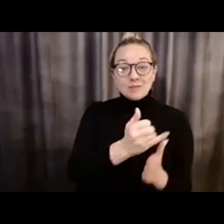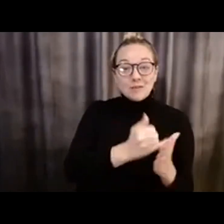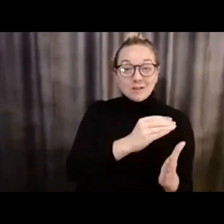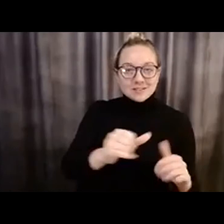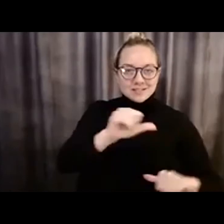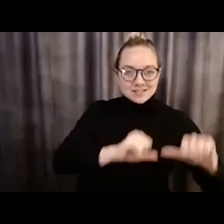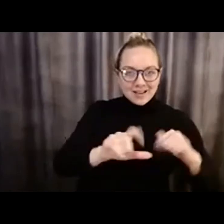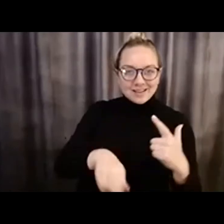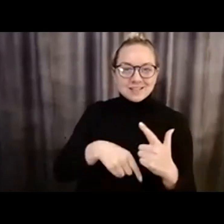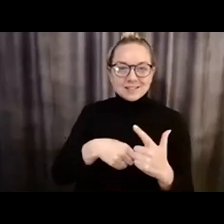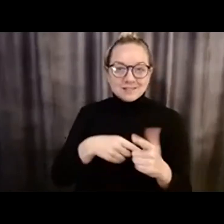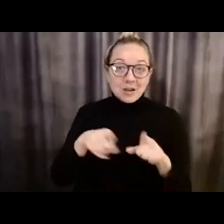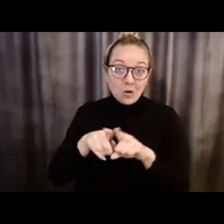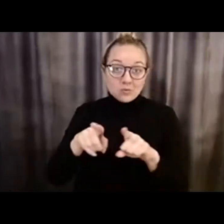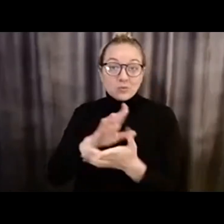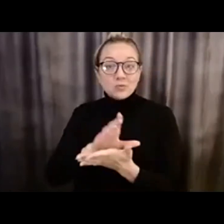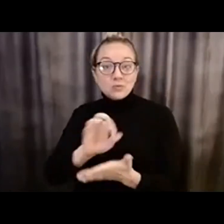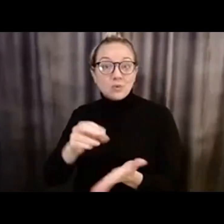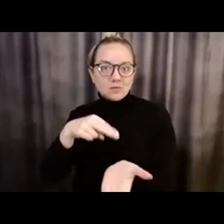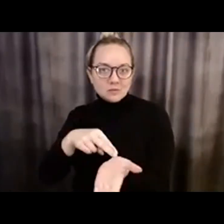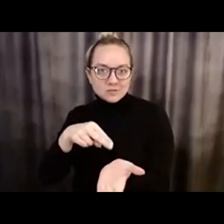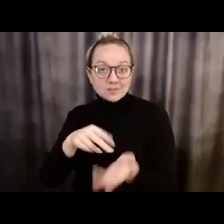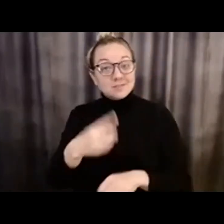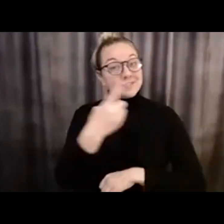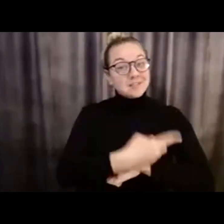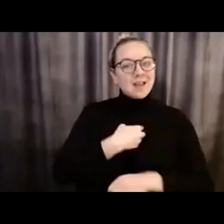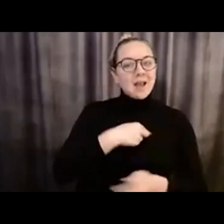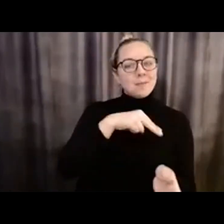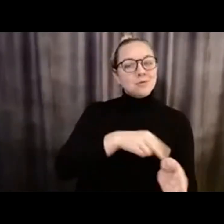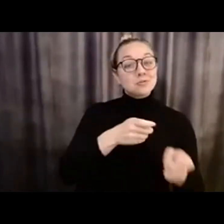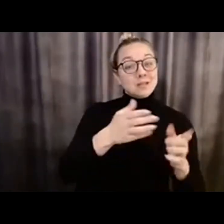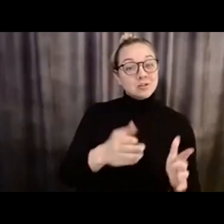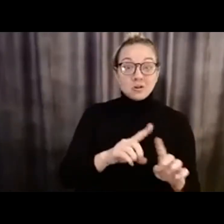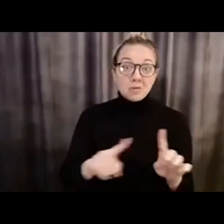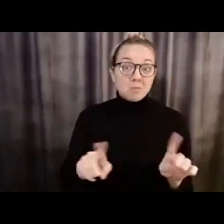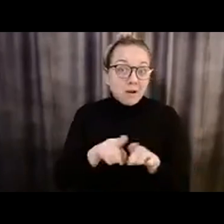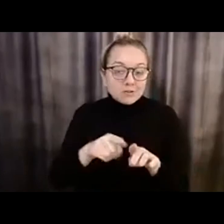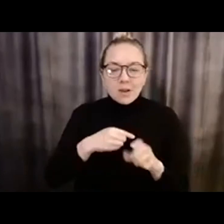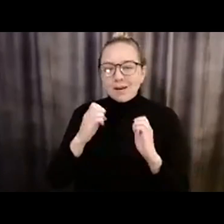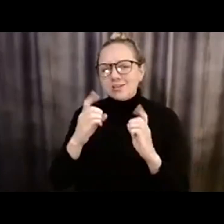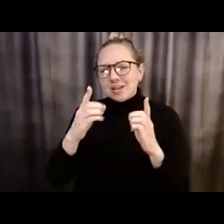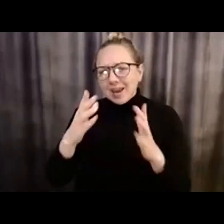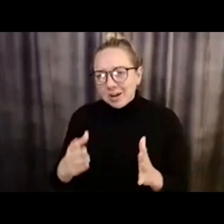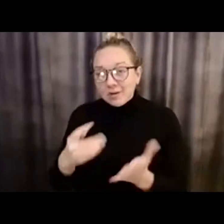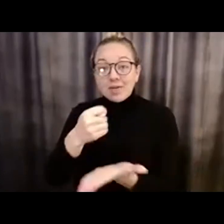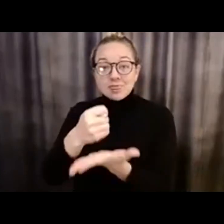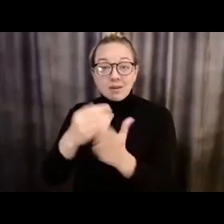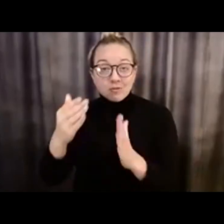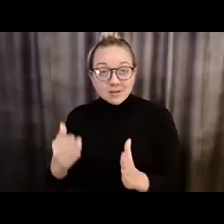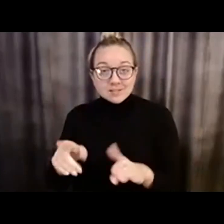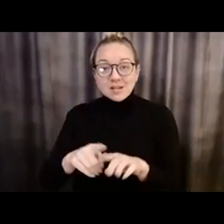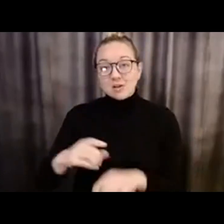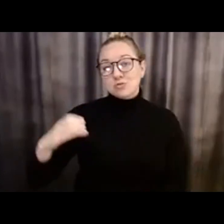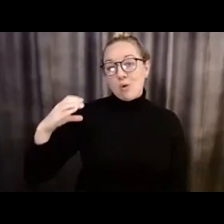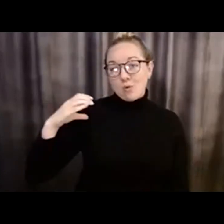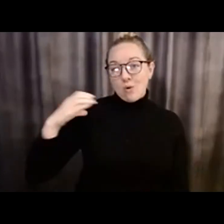is a nurse manager, but in my spare time, I'm a therapist, educator, and coach of my own